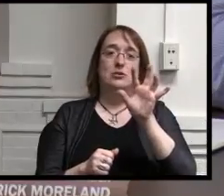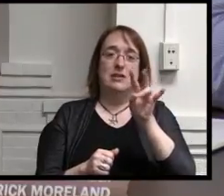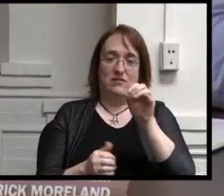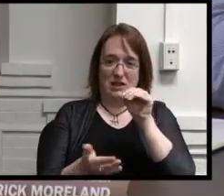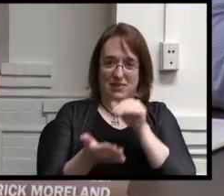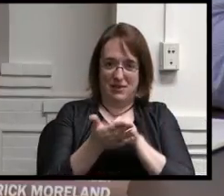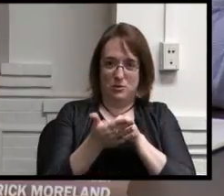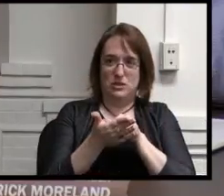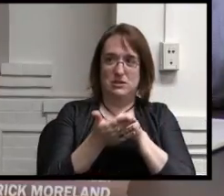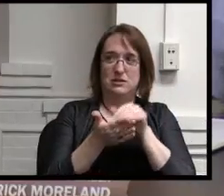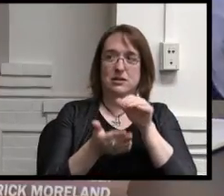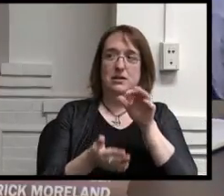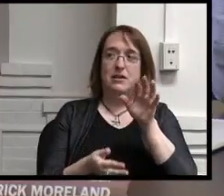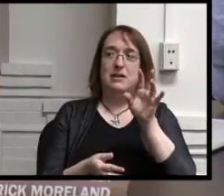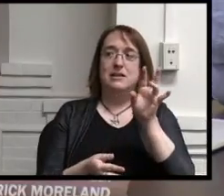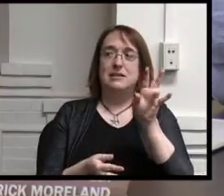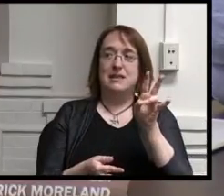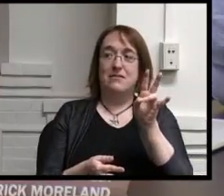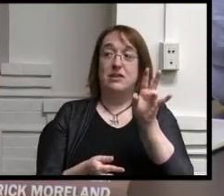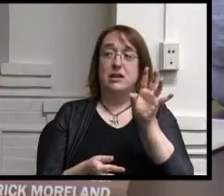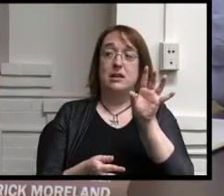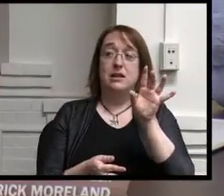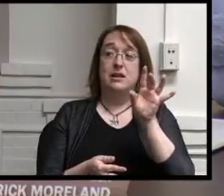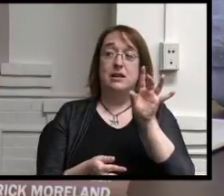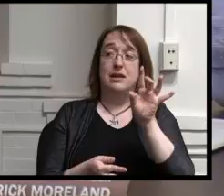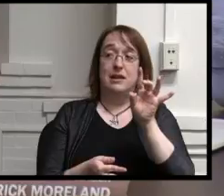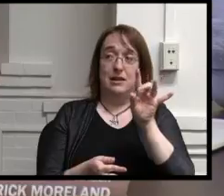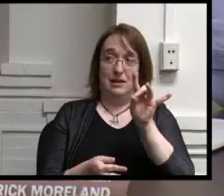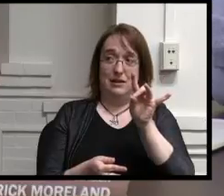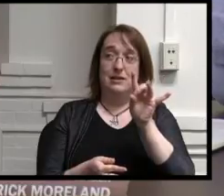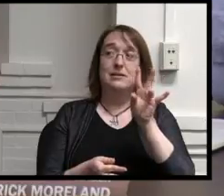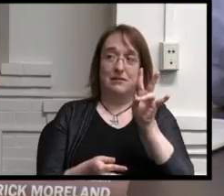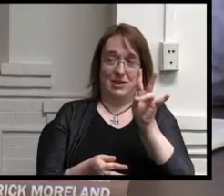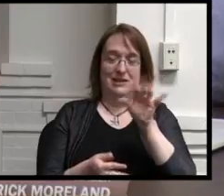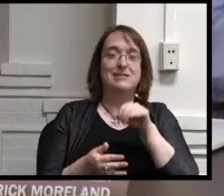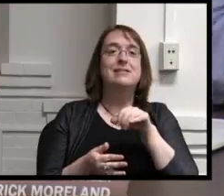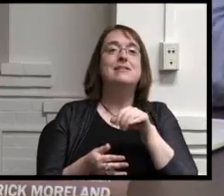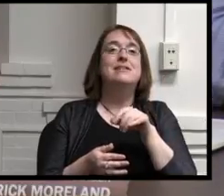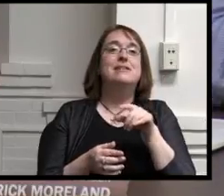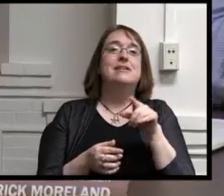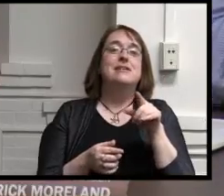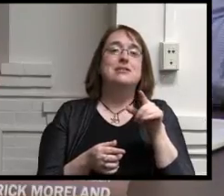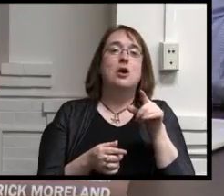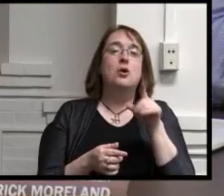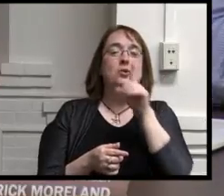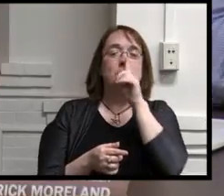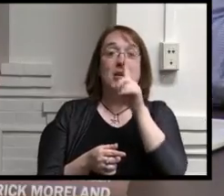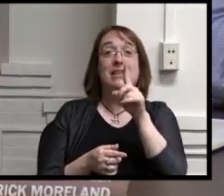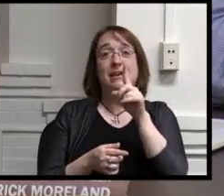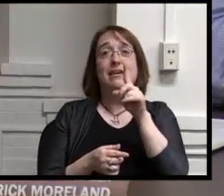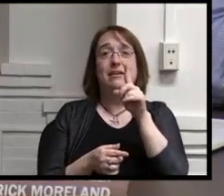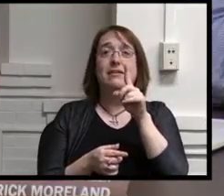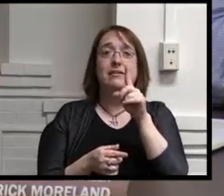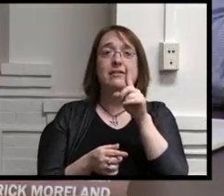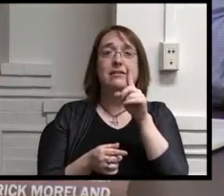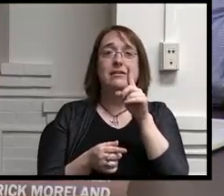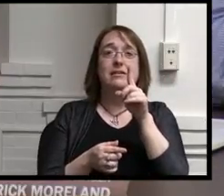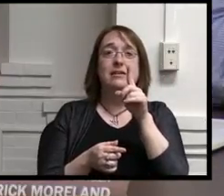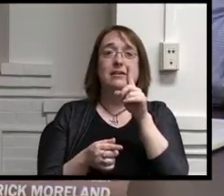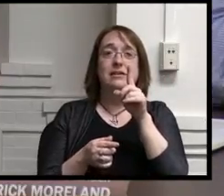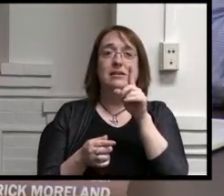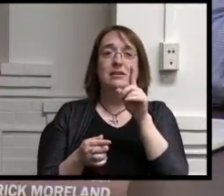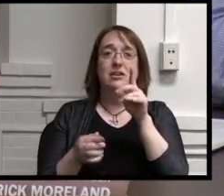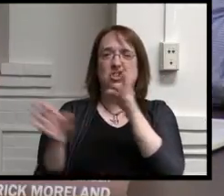$870,787. So the difference between the two is the $967,052. So we had a very substantial swing between